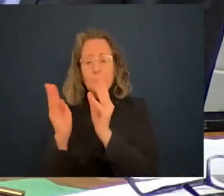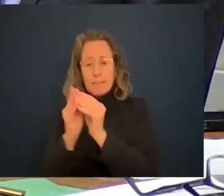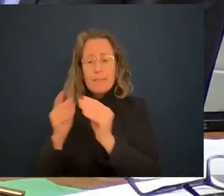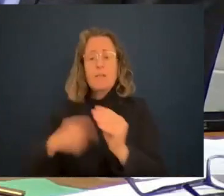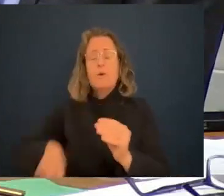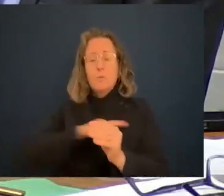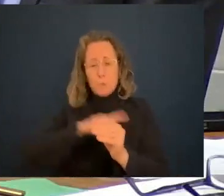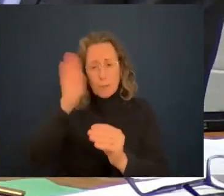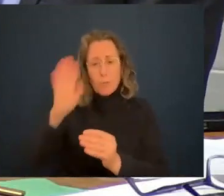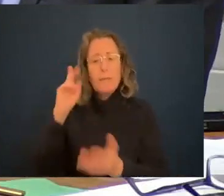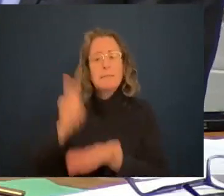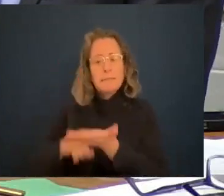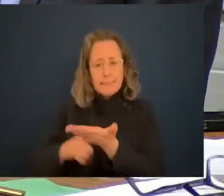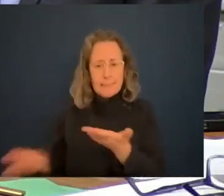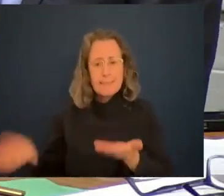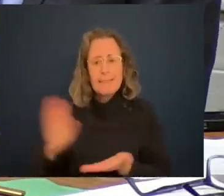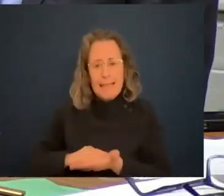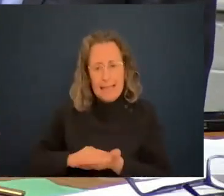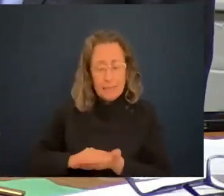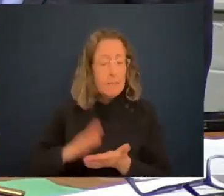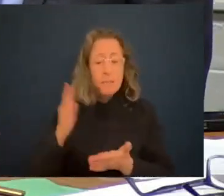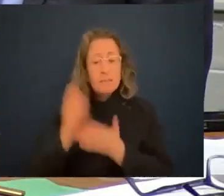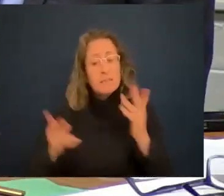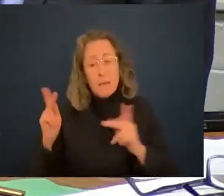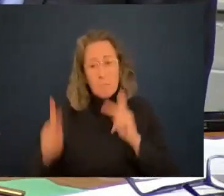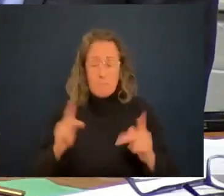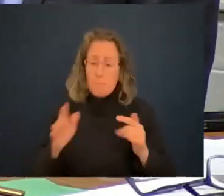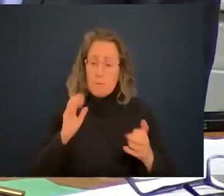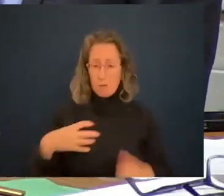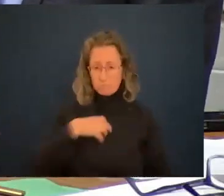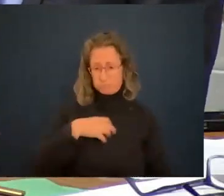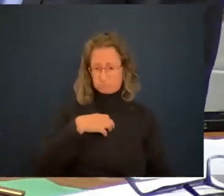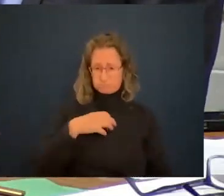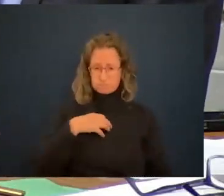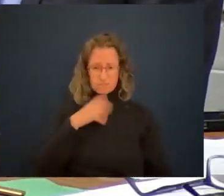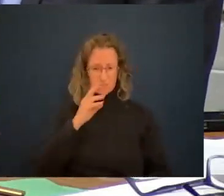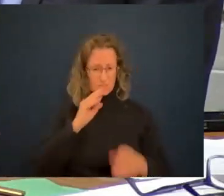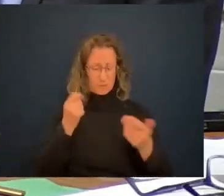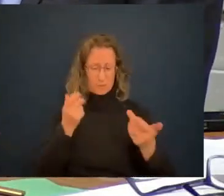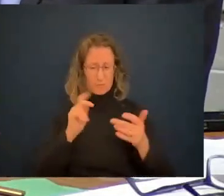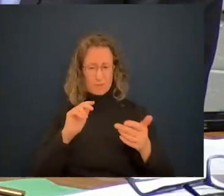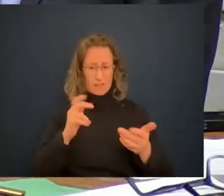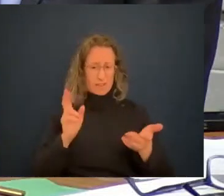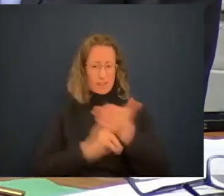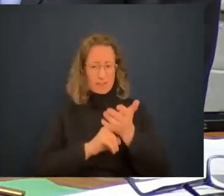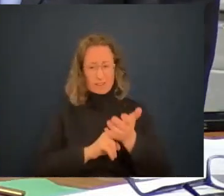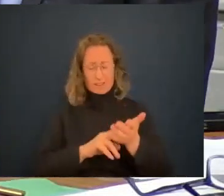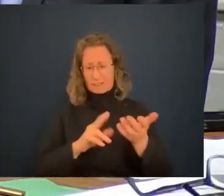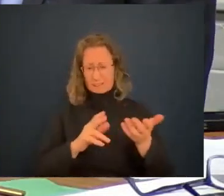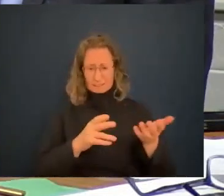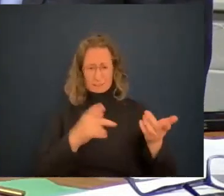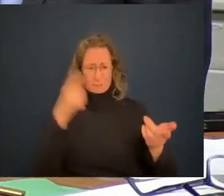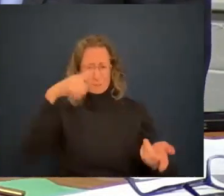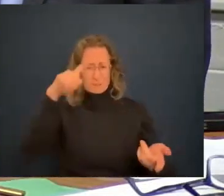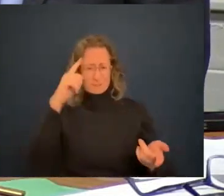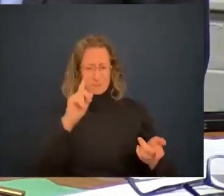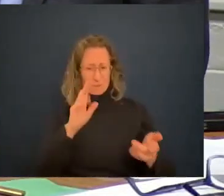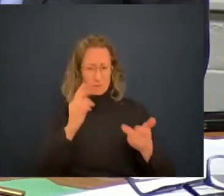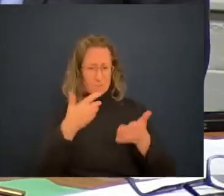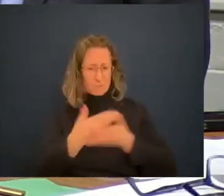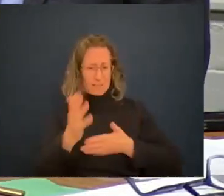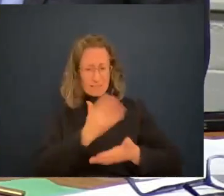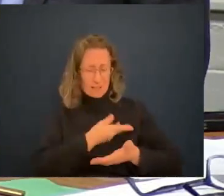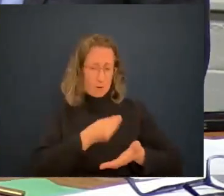spending money on Experts just give this out to the community for X Y and Z projects and the board can hear that drop the idea of any kind of